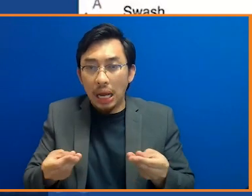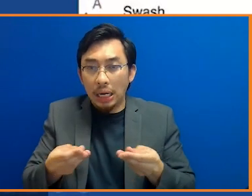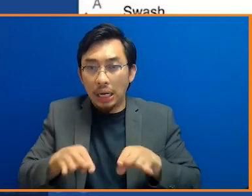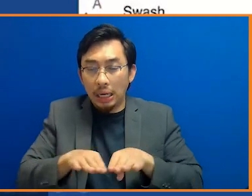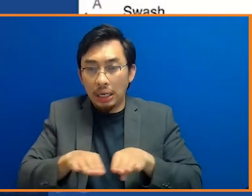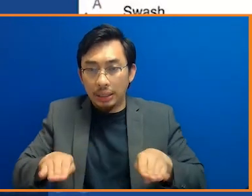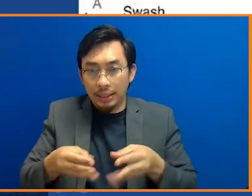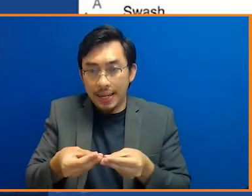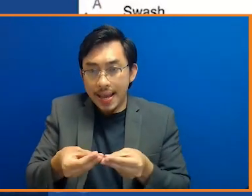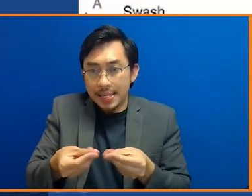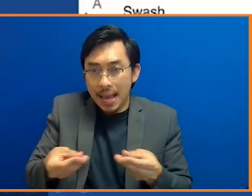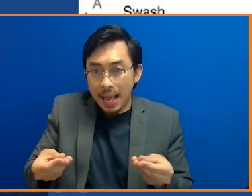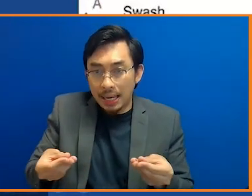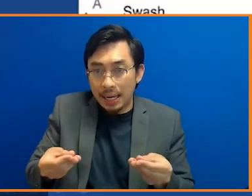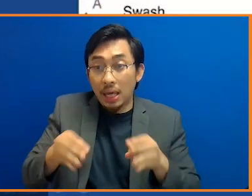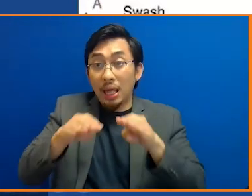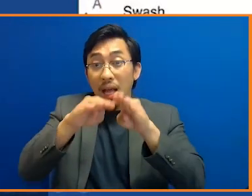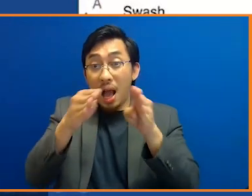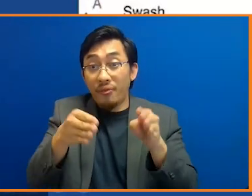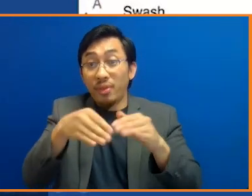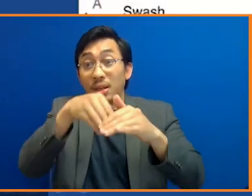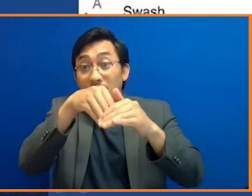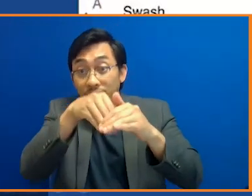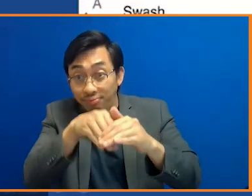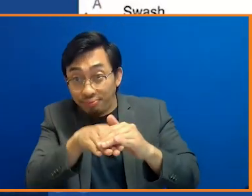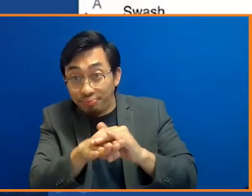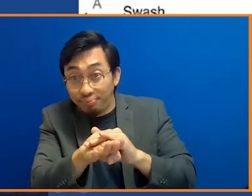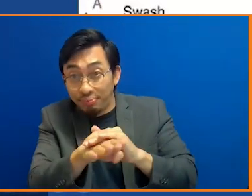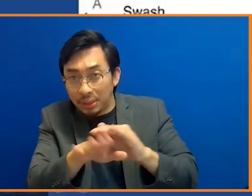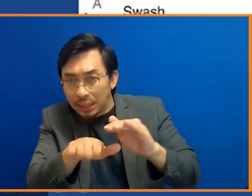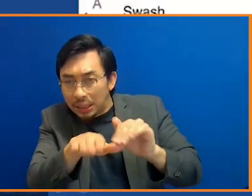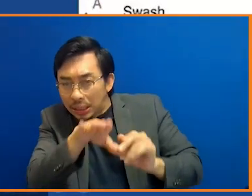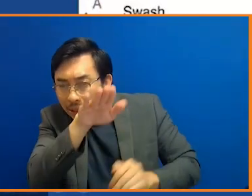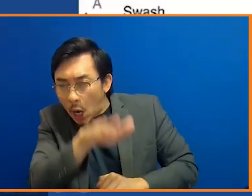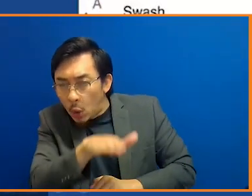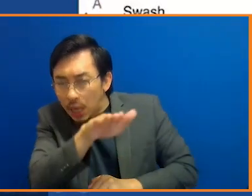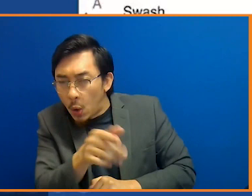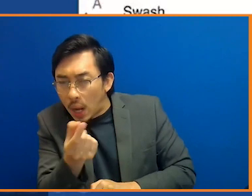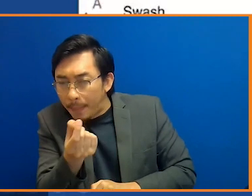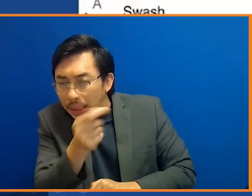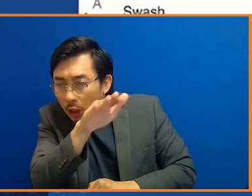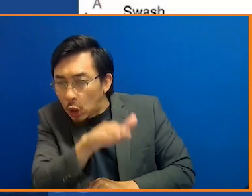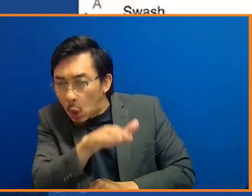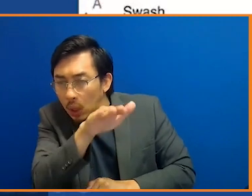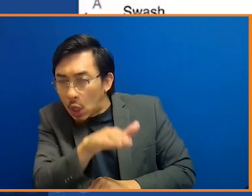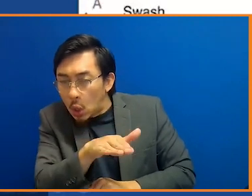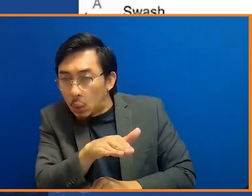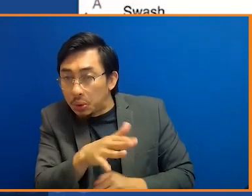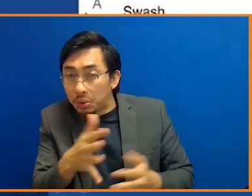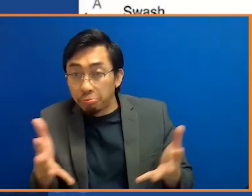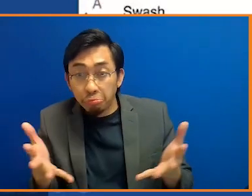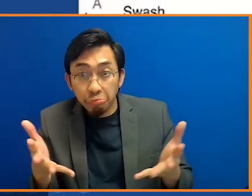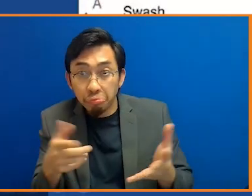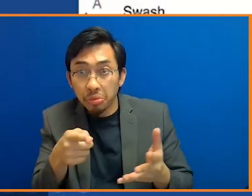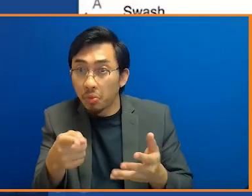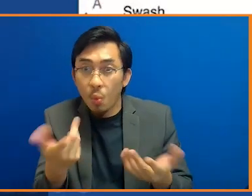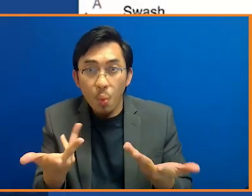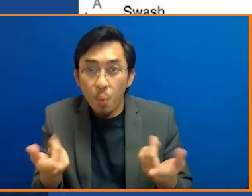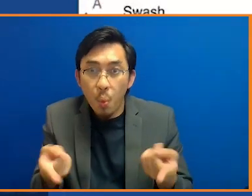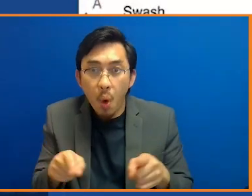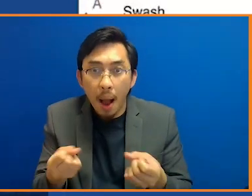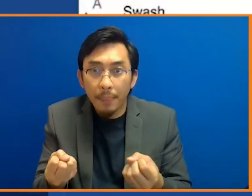sand, and then this is the cave entrance over here, and a little bit down over here. Now, what happened to this